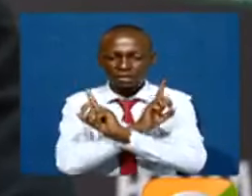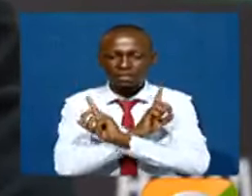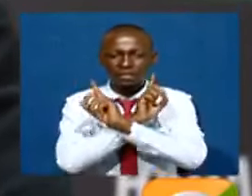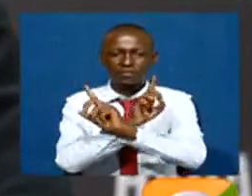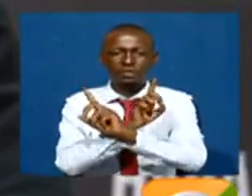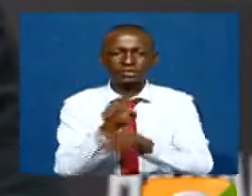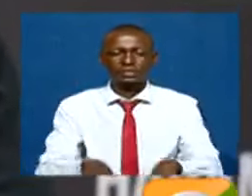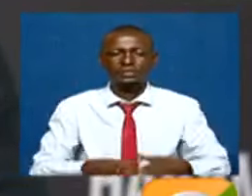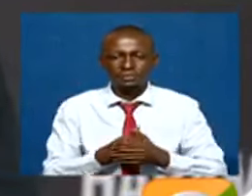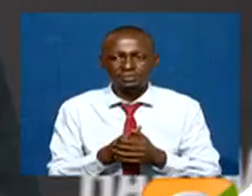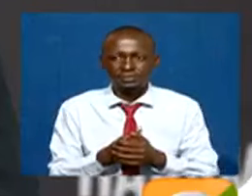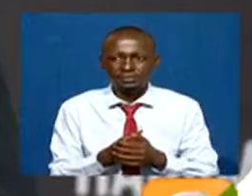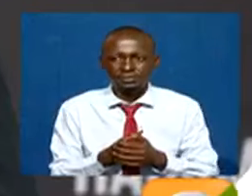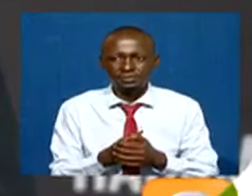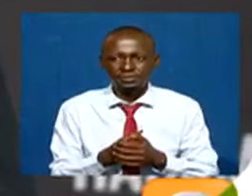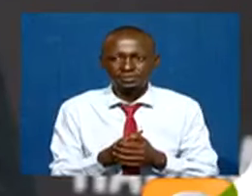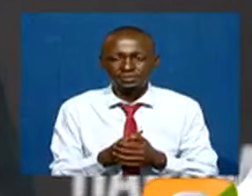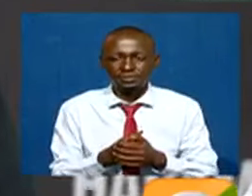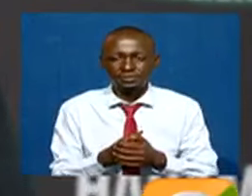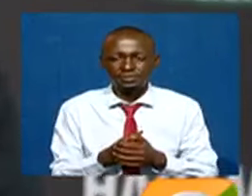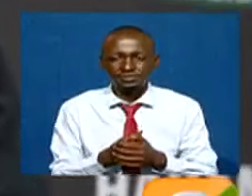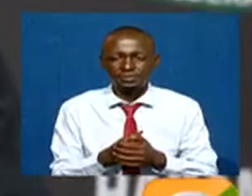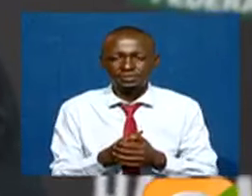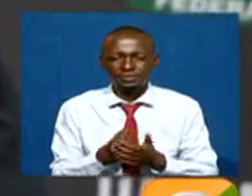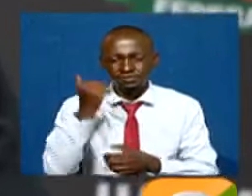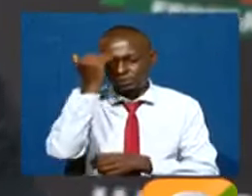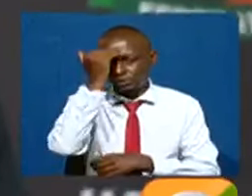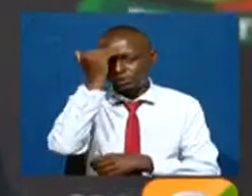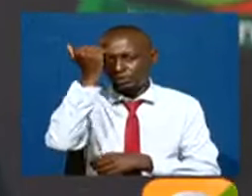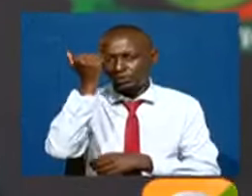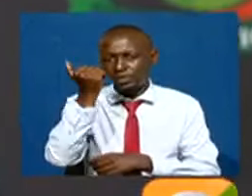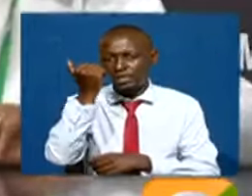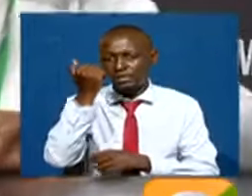this pitch, and this is the reason why it was this kind of game.